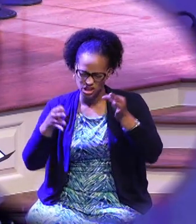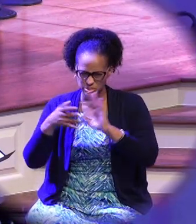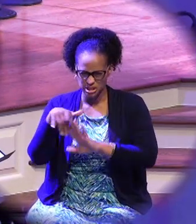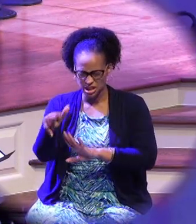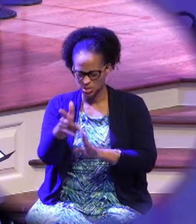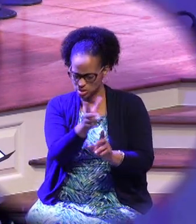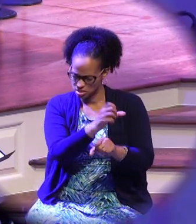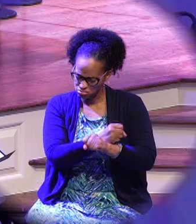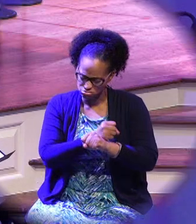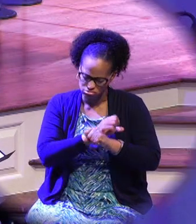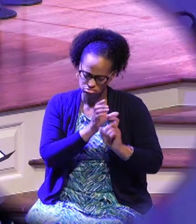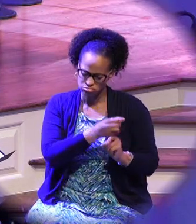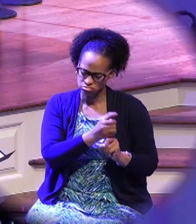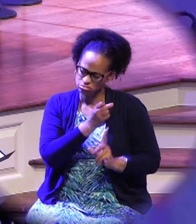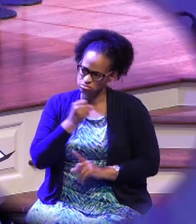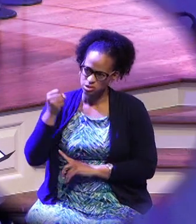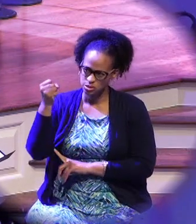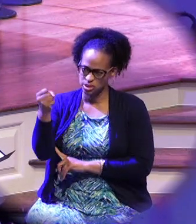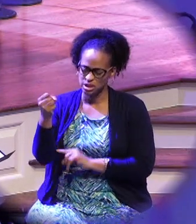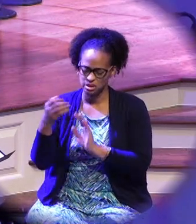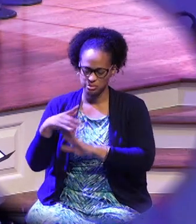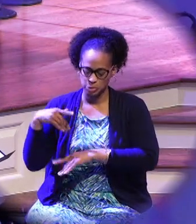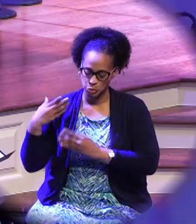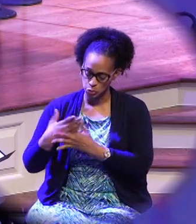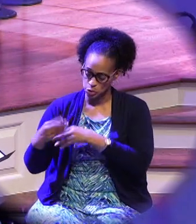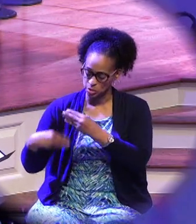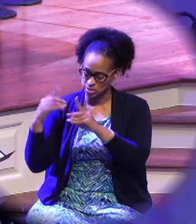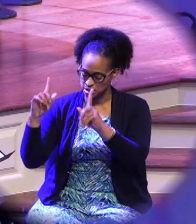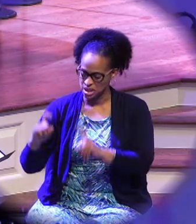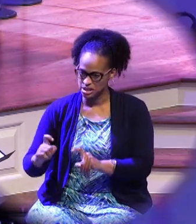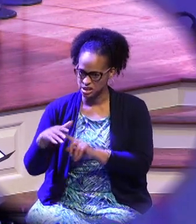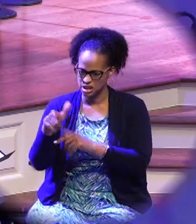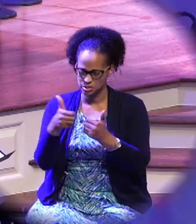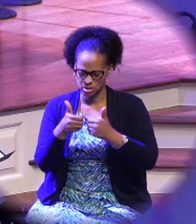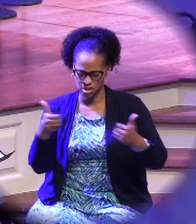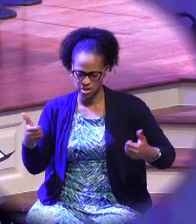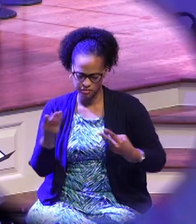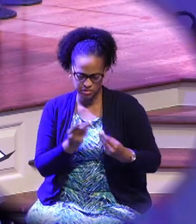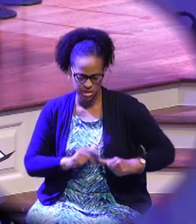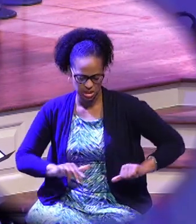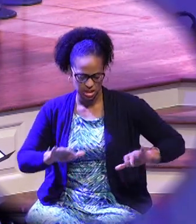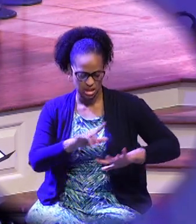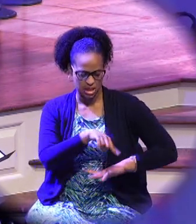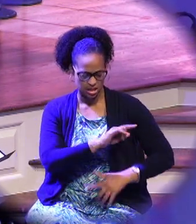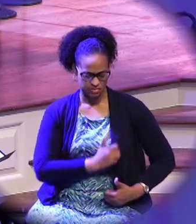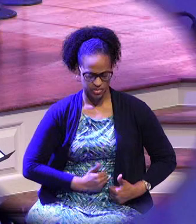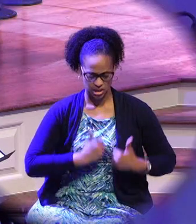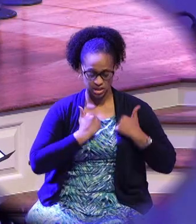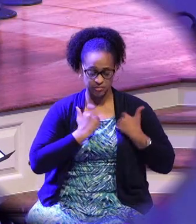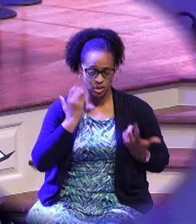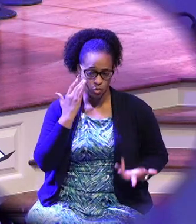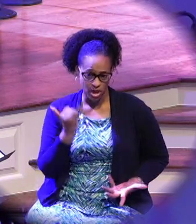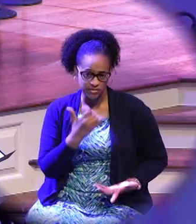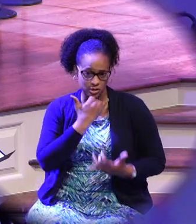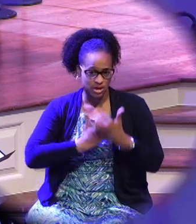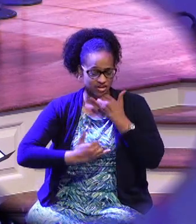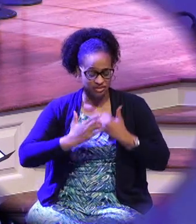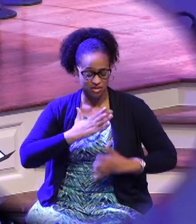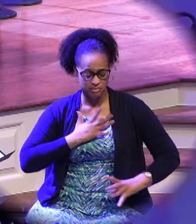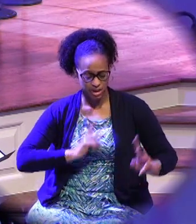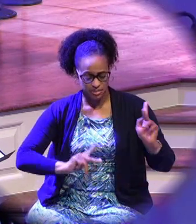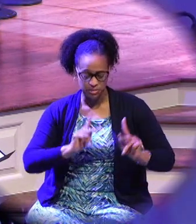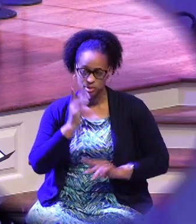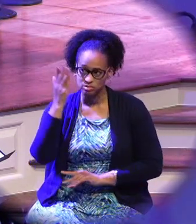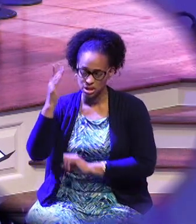who of his generation protested? For he was cut off from the land of the living. For the transgression of my people, he